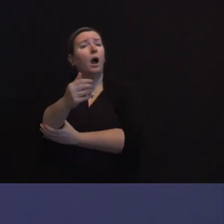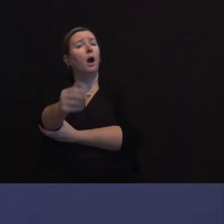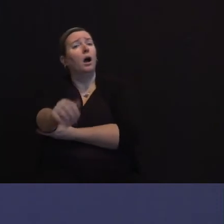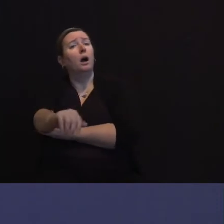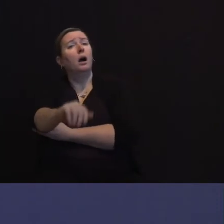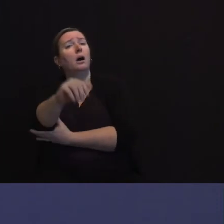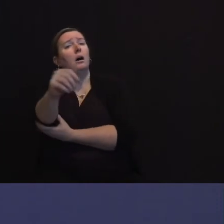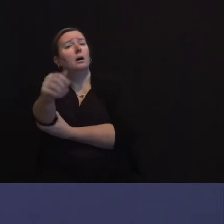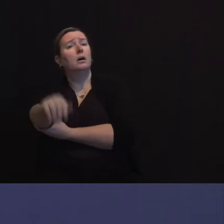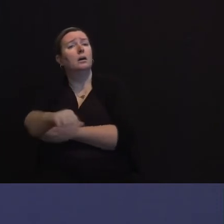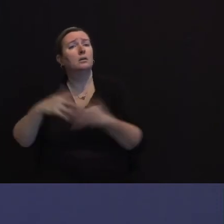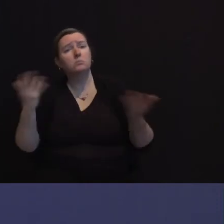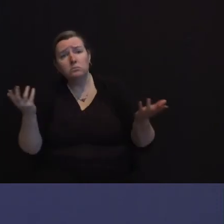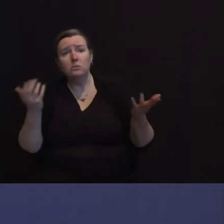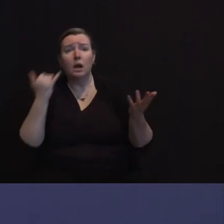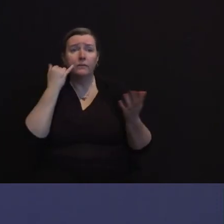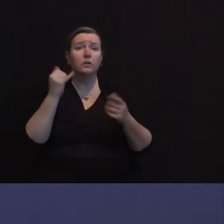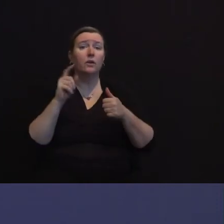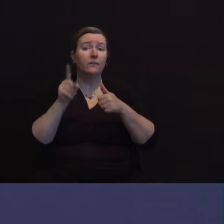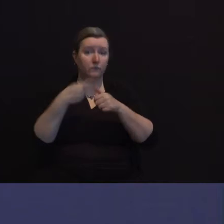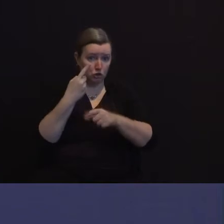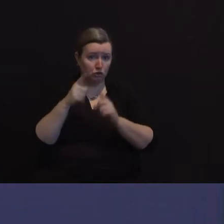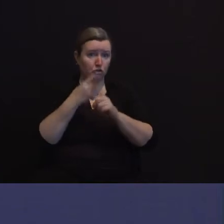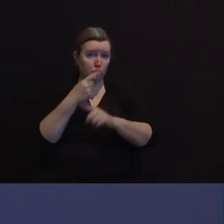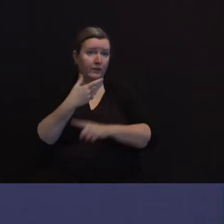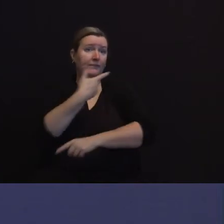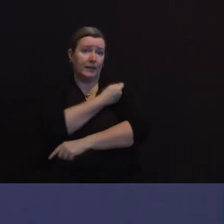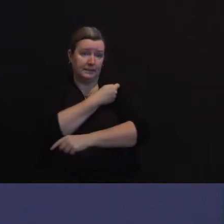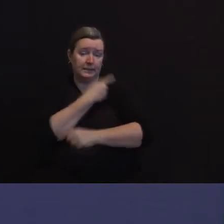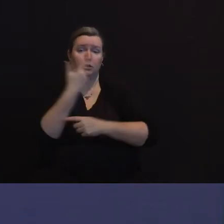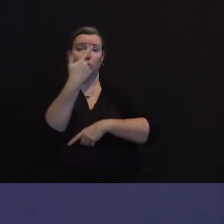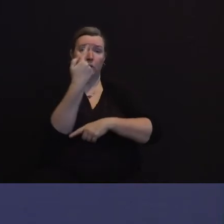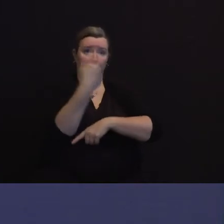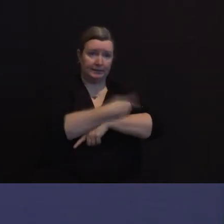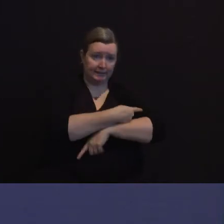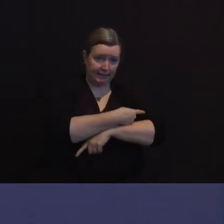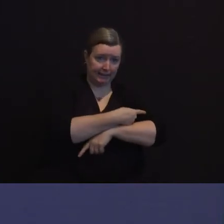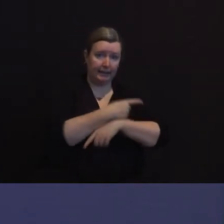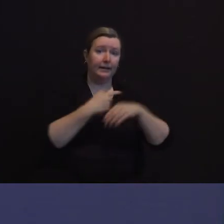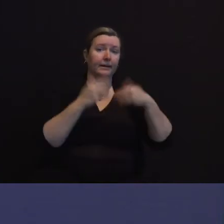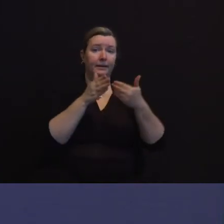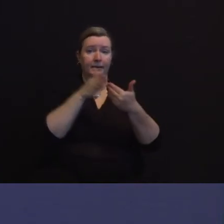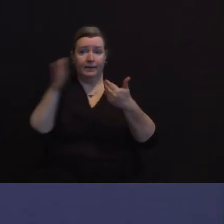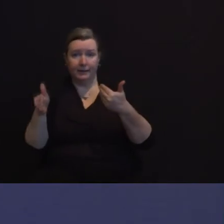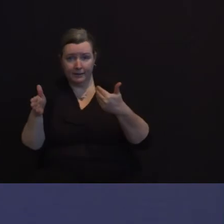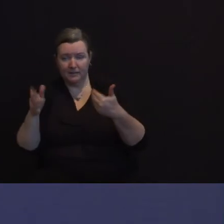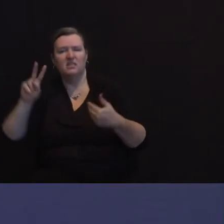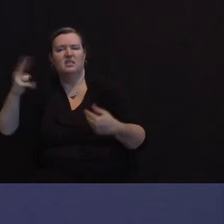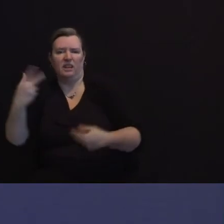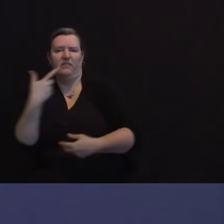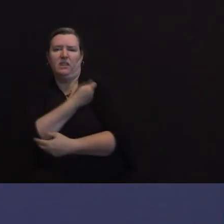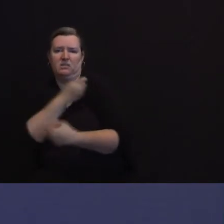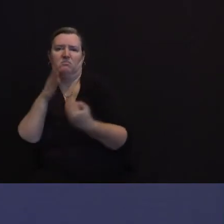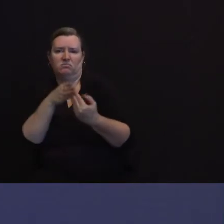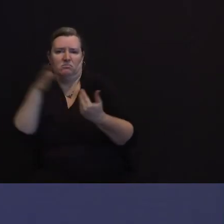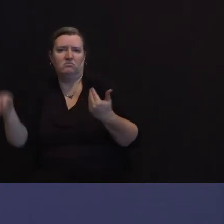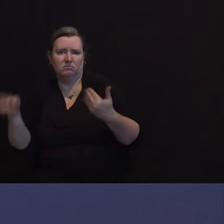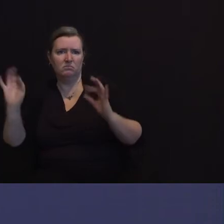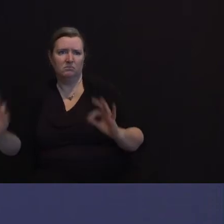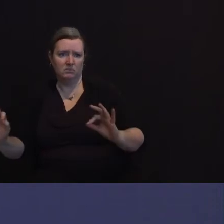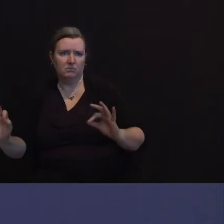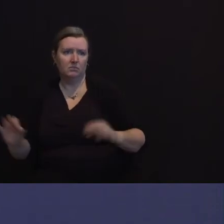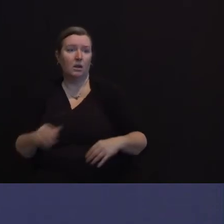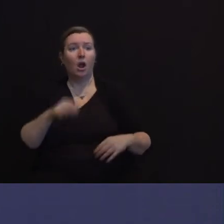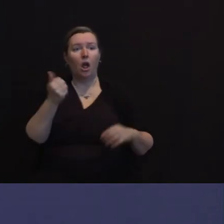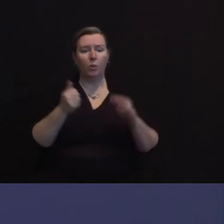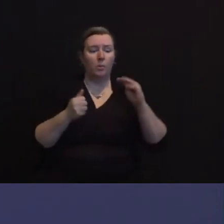day 28 for the other, but if it slips a little bit, the data suggests that the booster is still highly effective. Any color